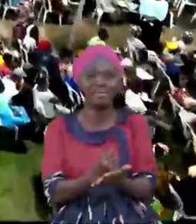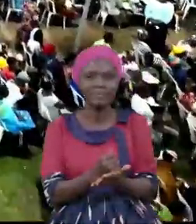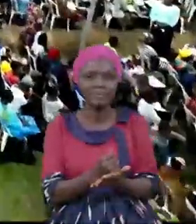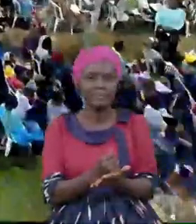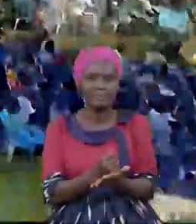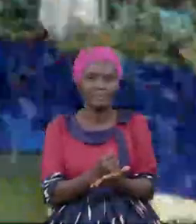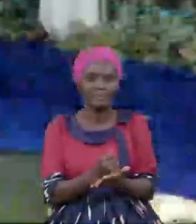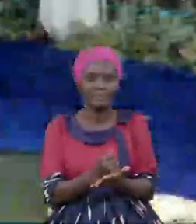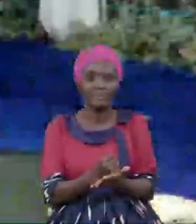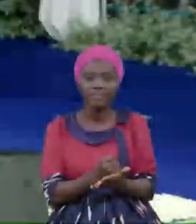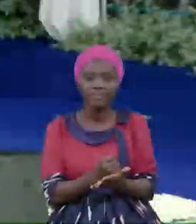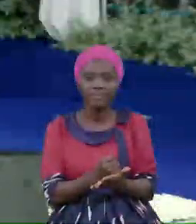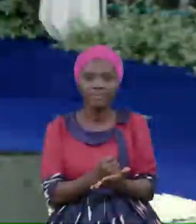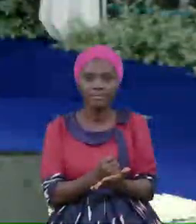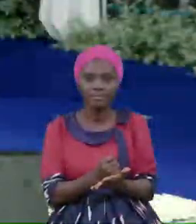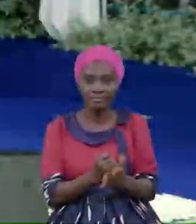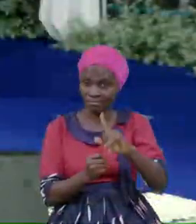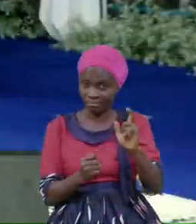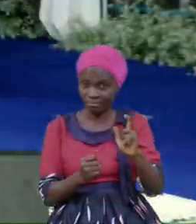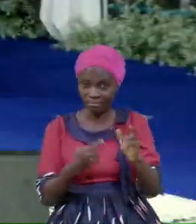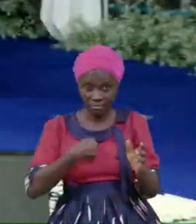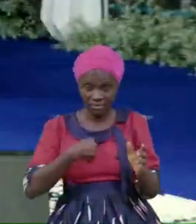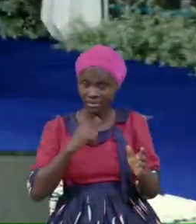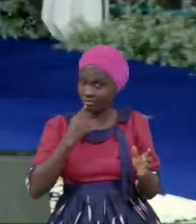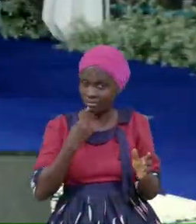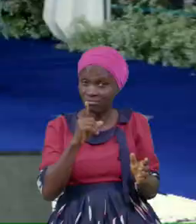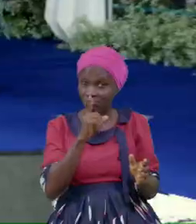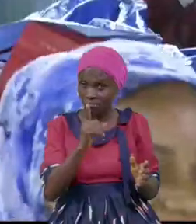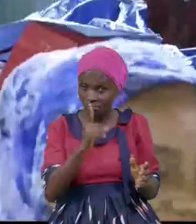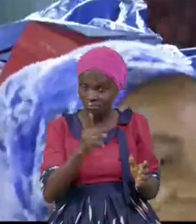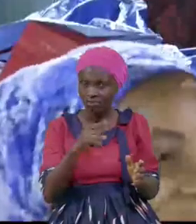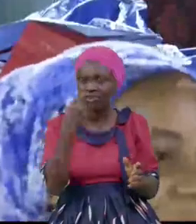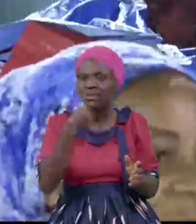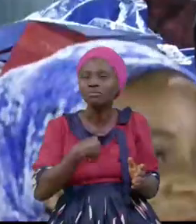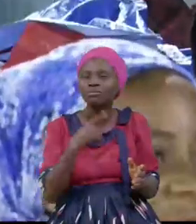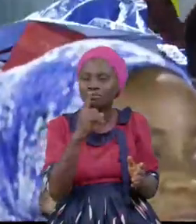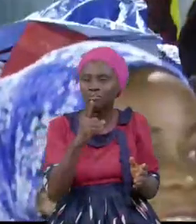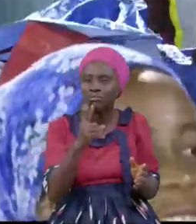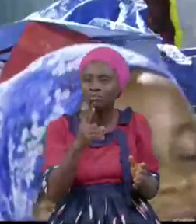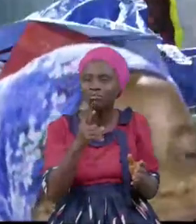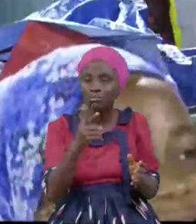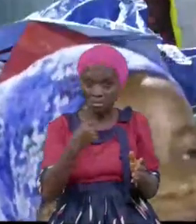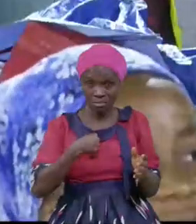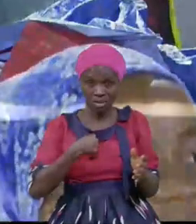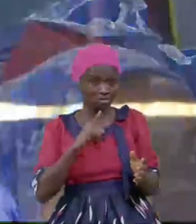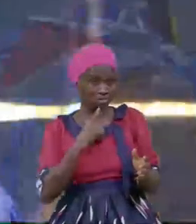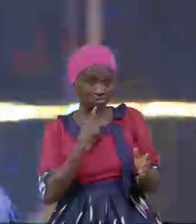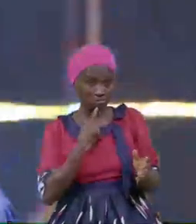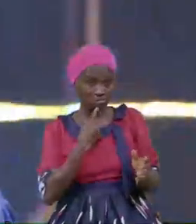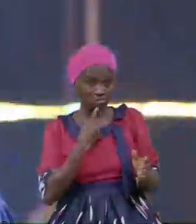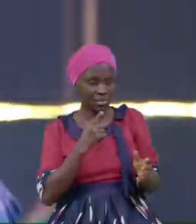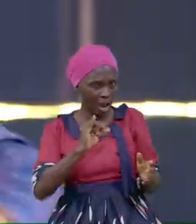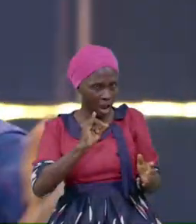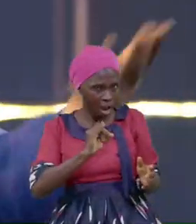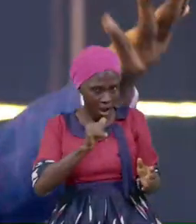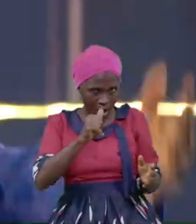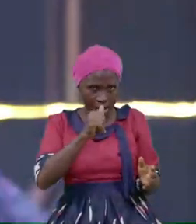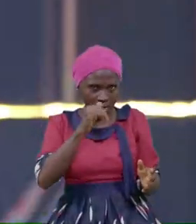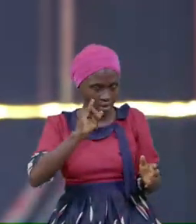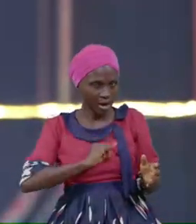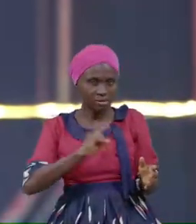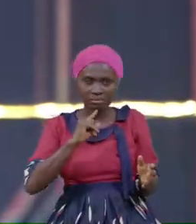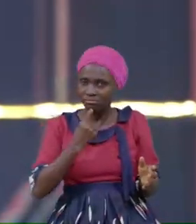Am I zealous? Tell me the truth. Tell me the truth. Am I zealous for